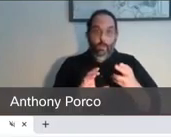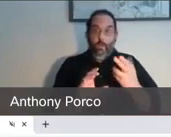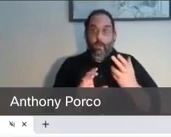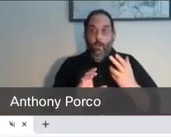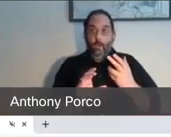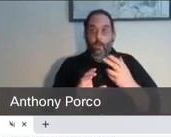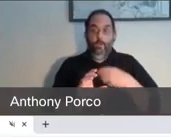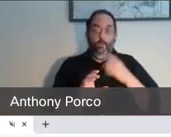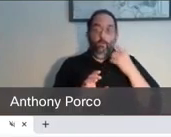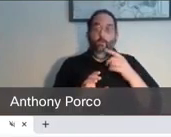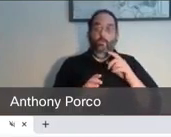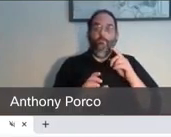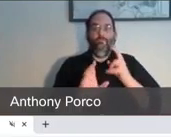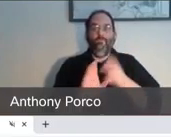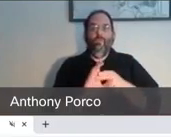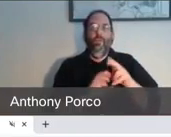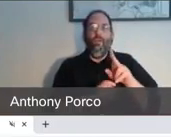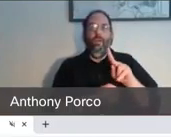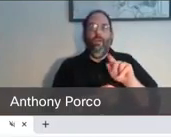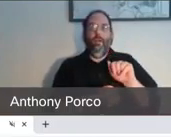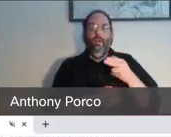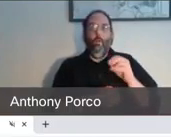on to kahoot.it. That's